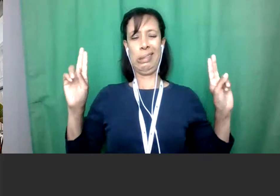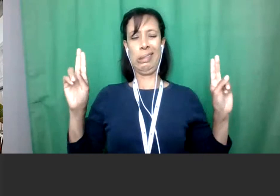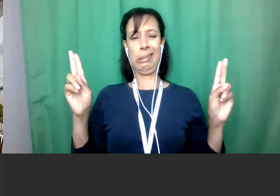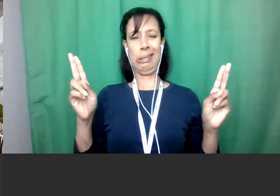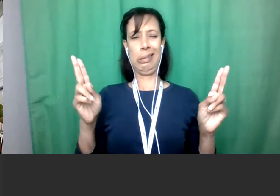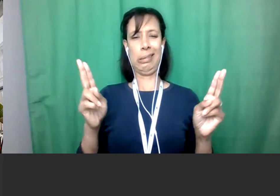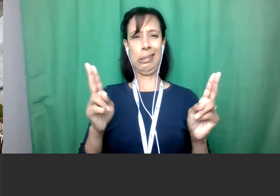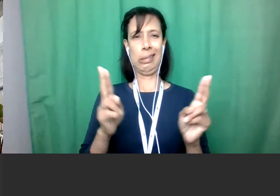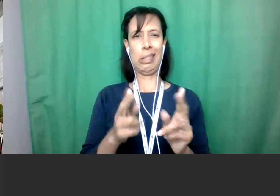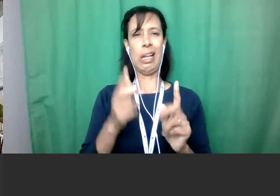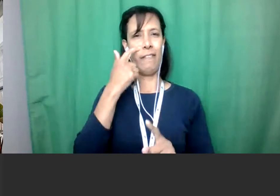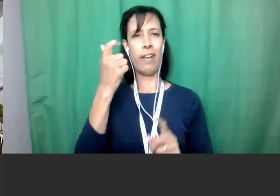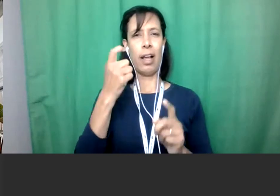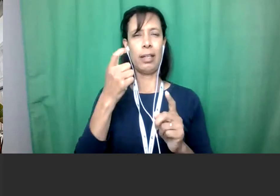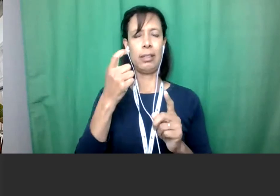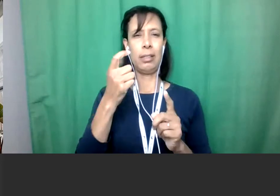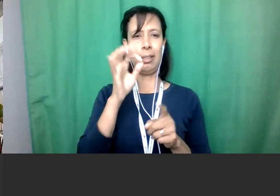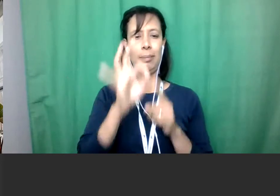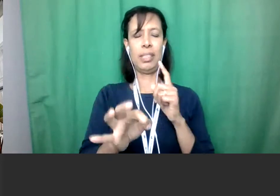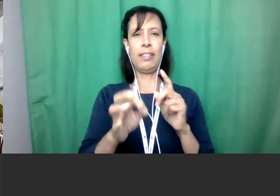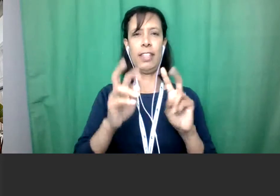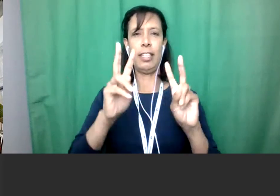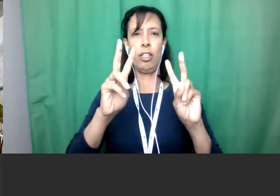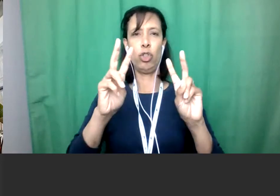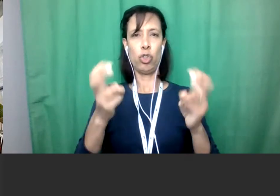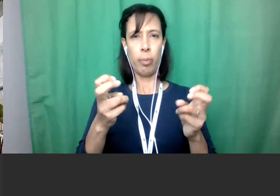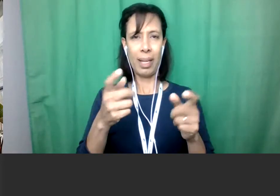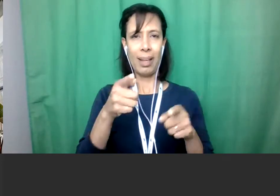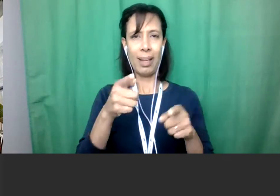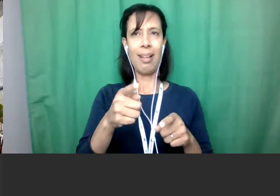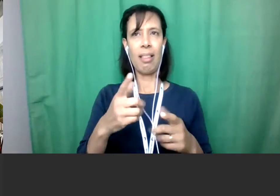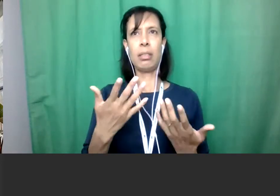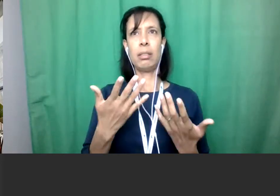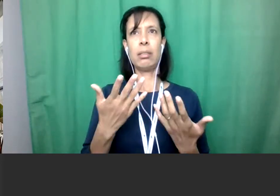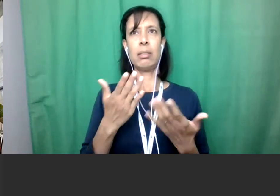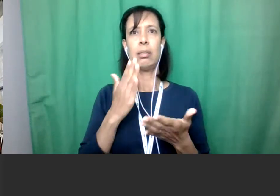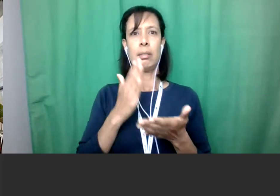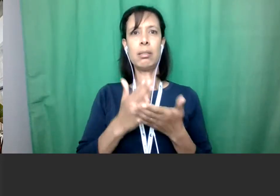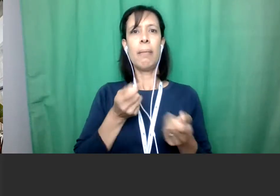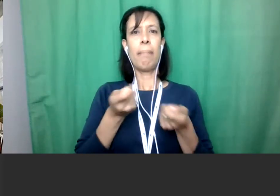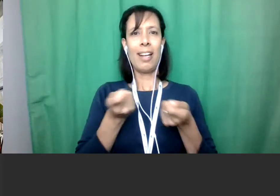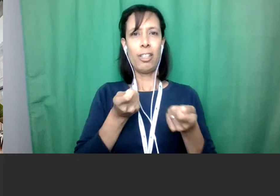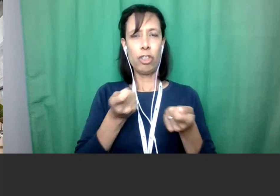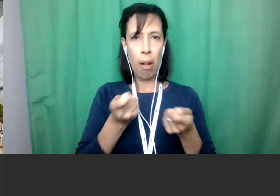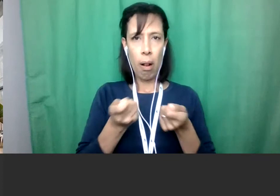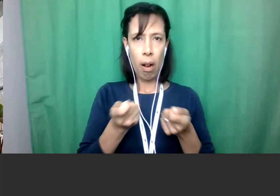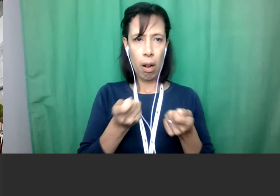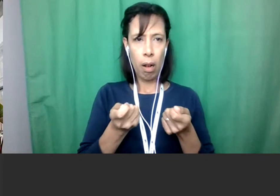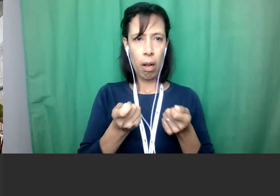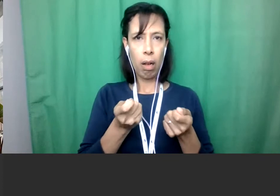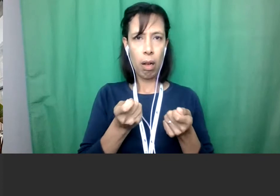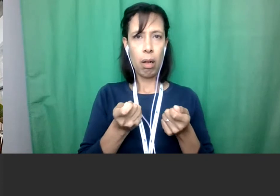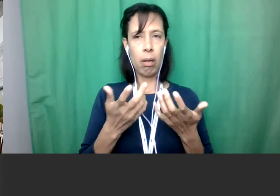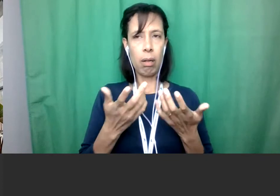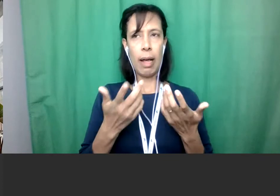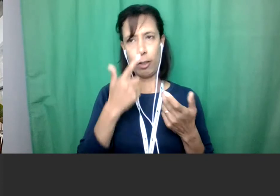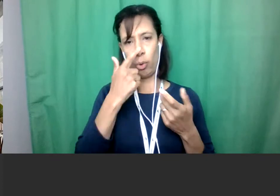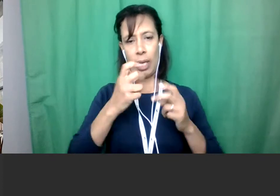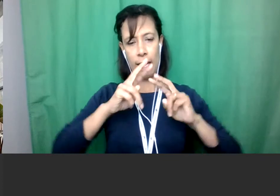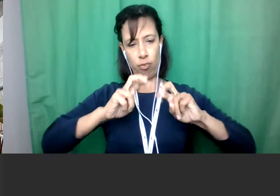researcher, that you will be able to accomplish within this relatively short time span. So I've talked about this long journey